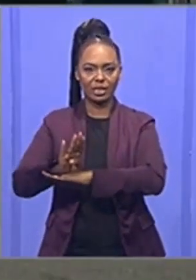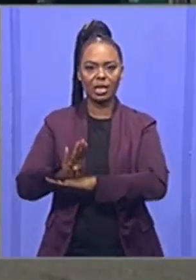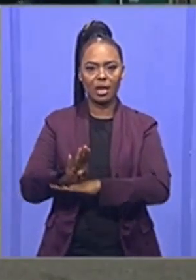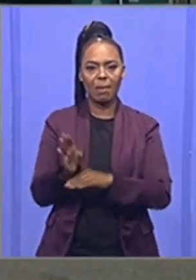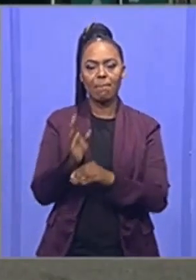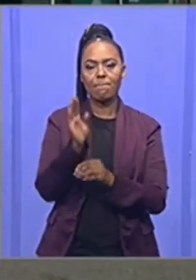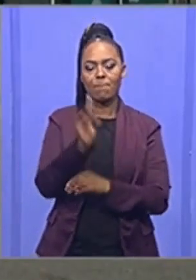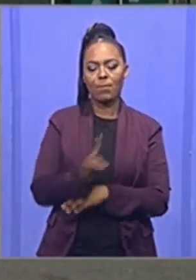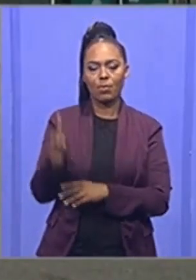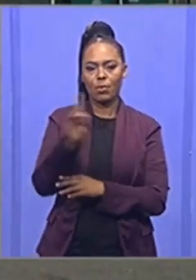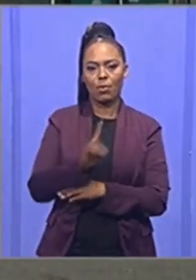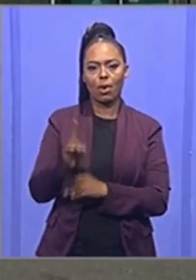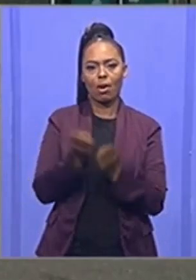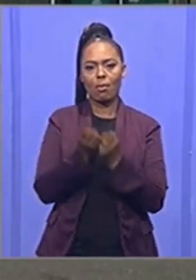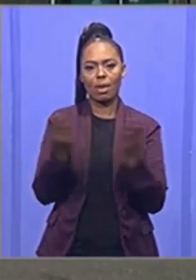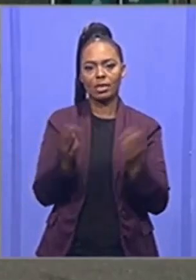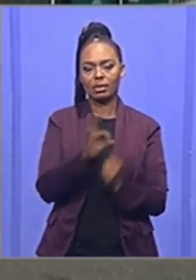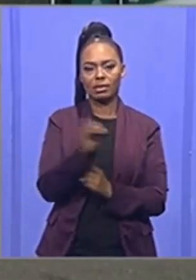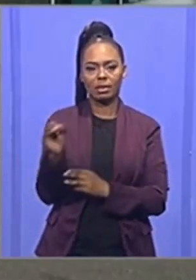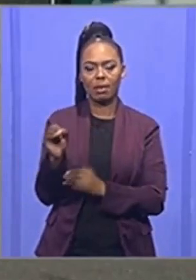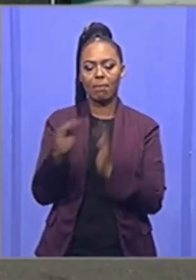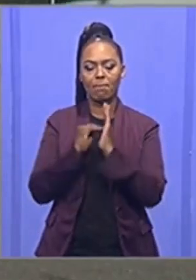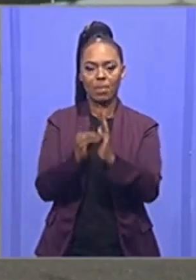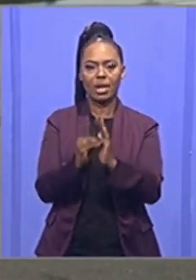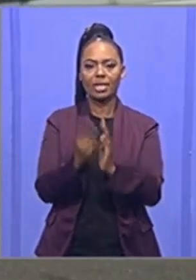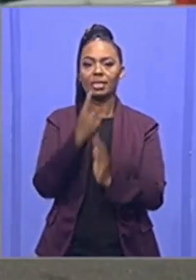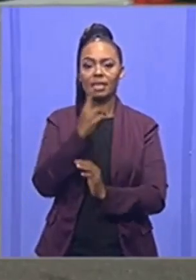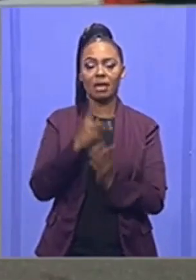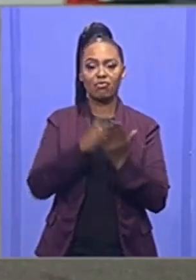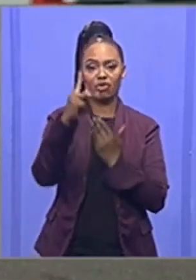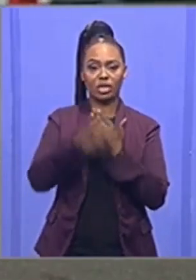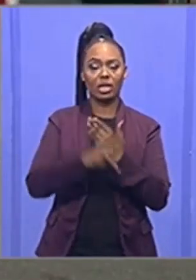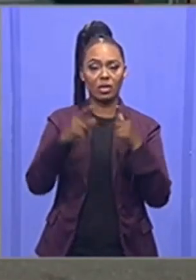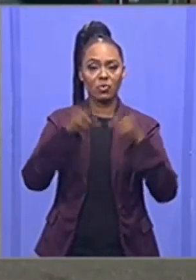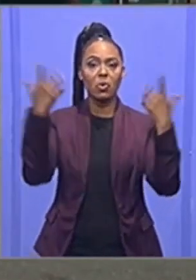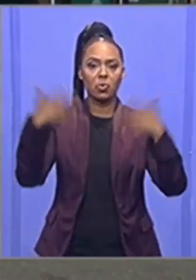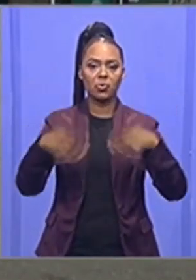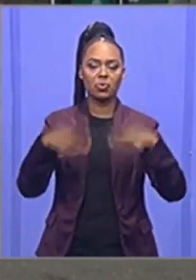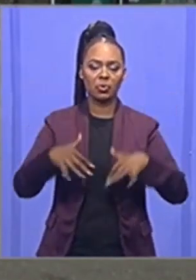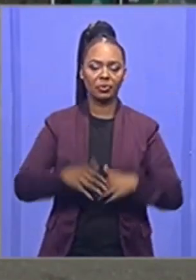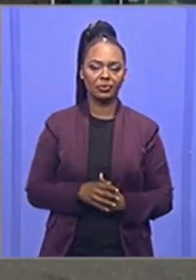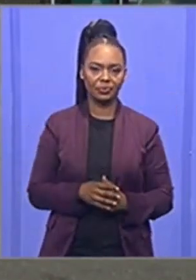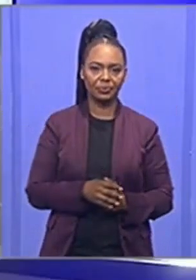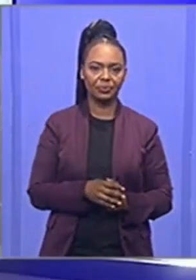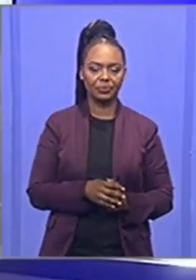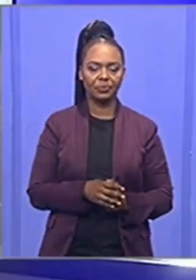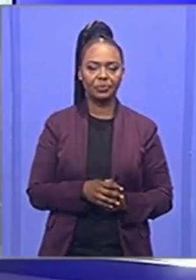di le 300 e bonwa jaaka e kgolo e atlegileng mo sedikeng.